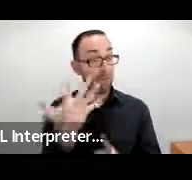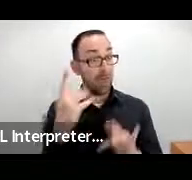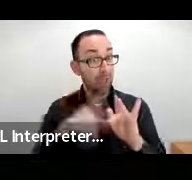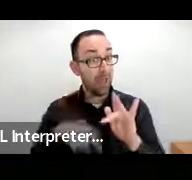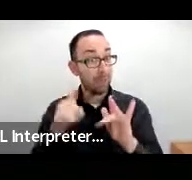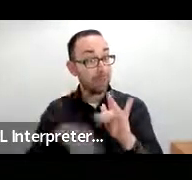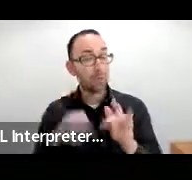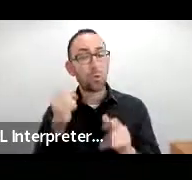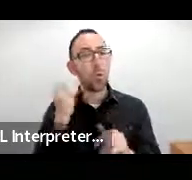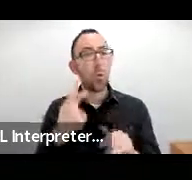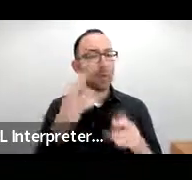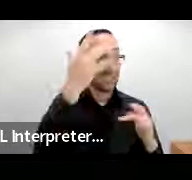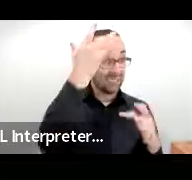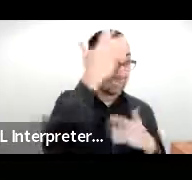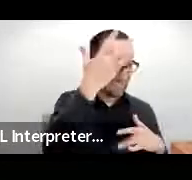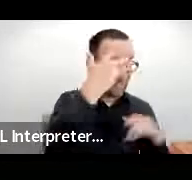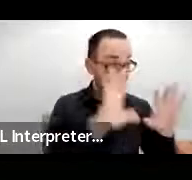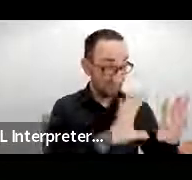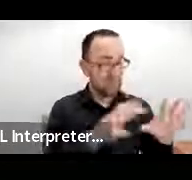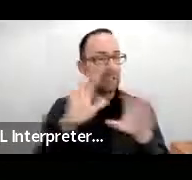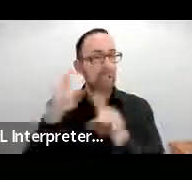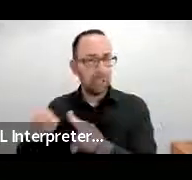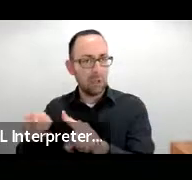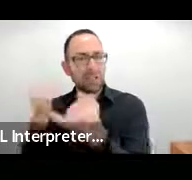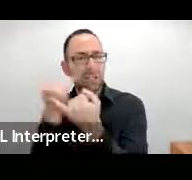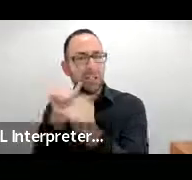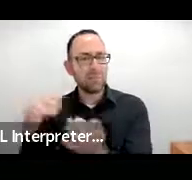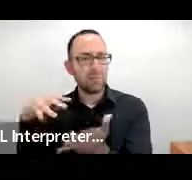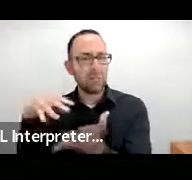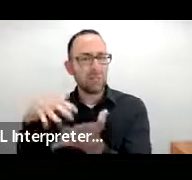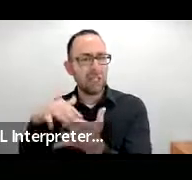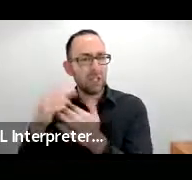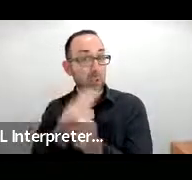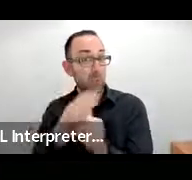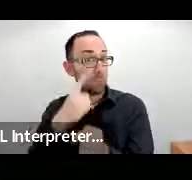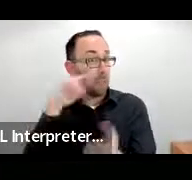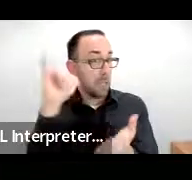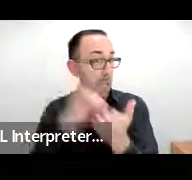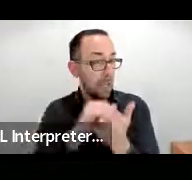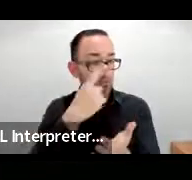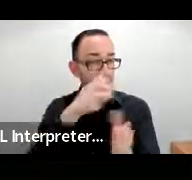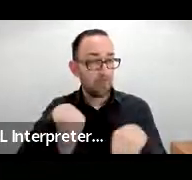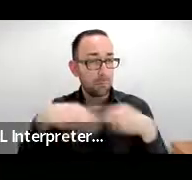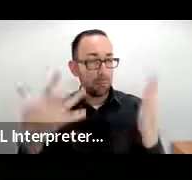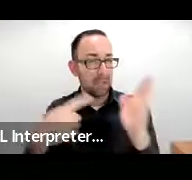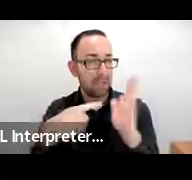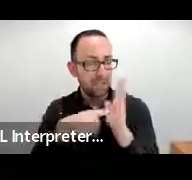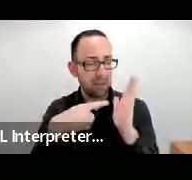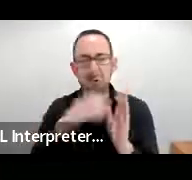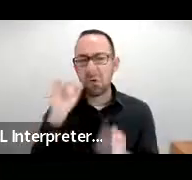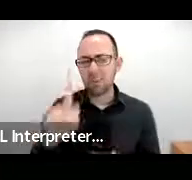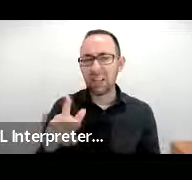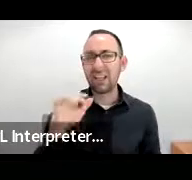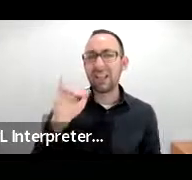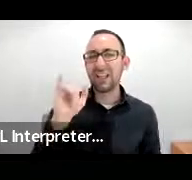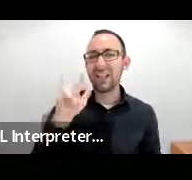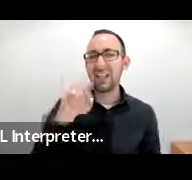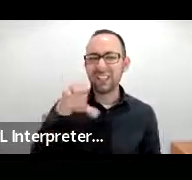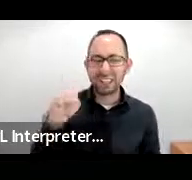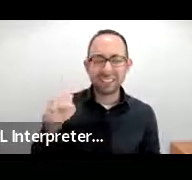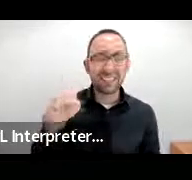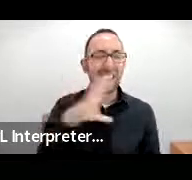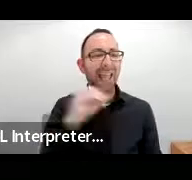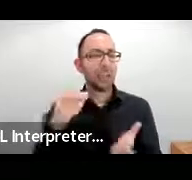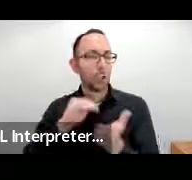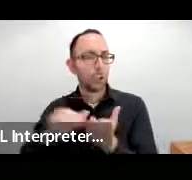absences, or is that what independent study is used for? Please provide examples. So illness and excused